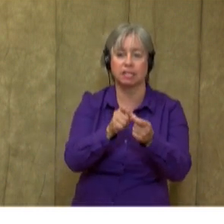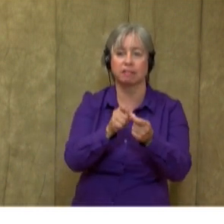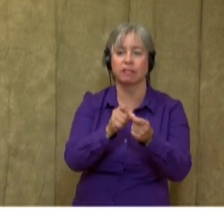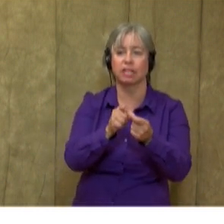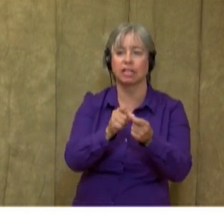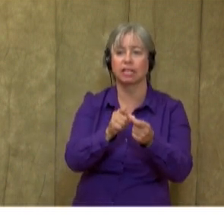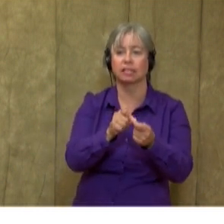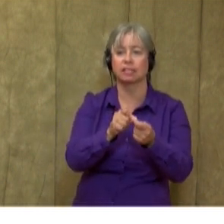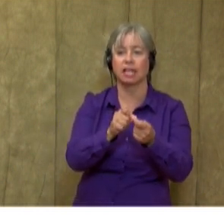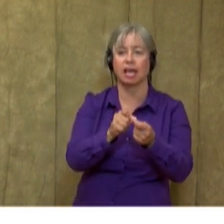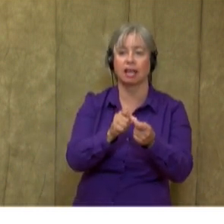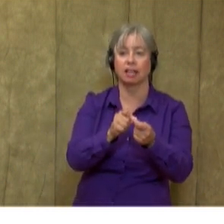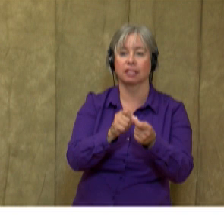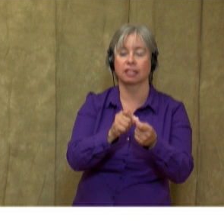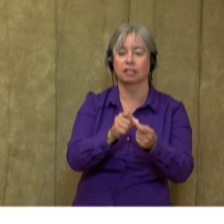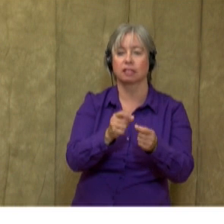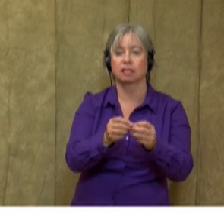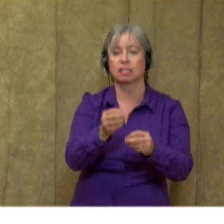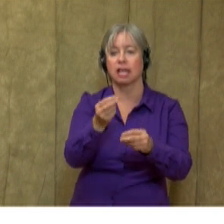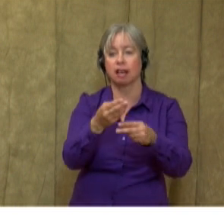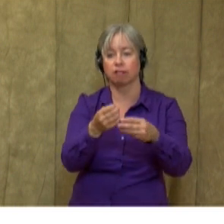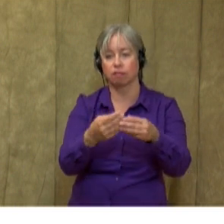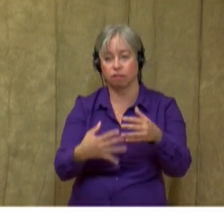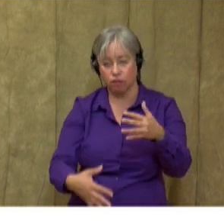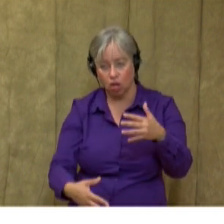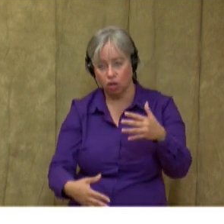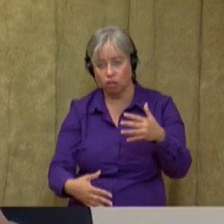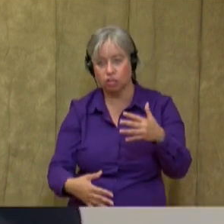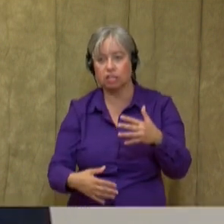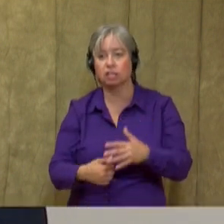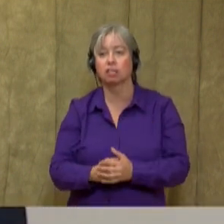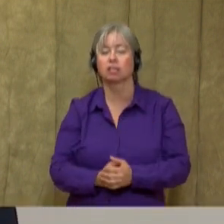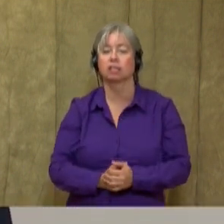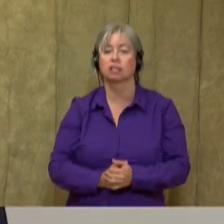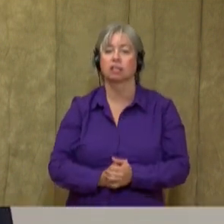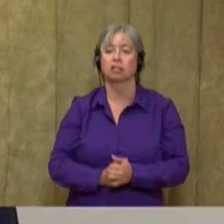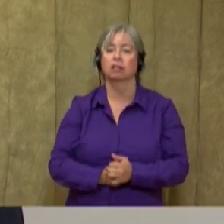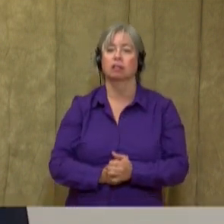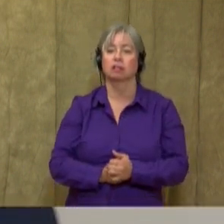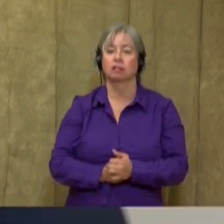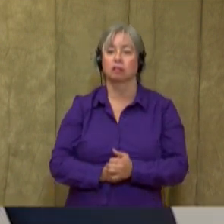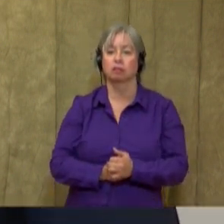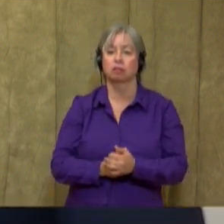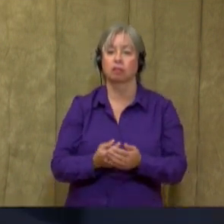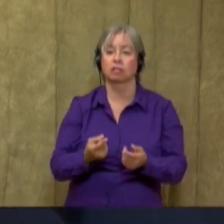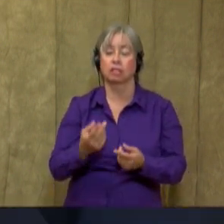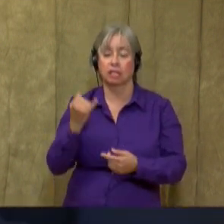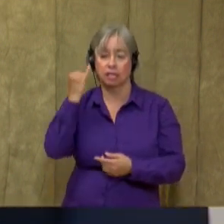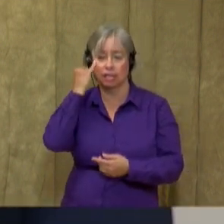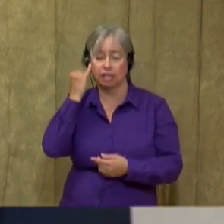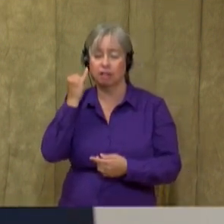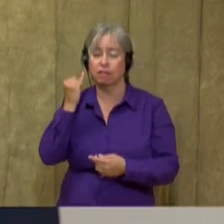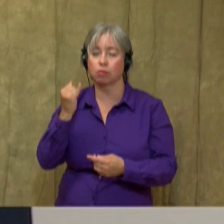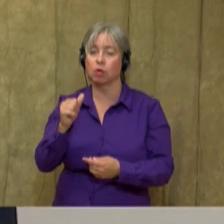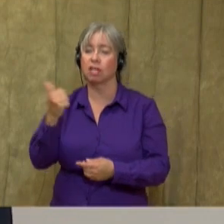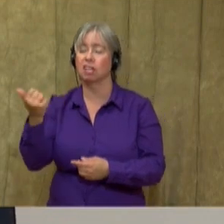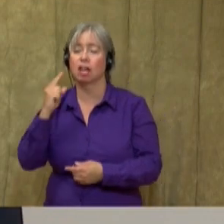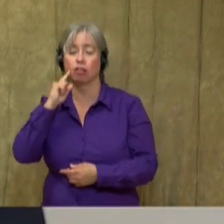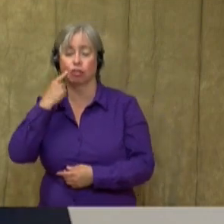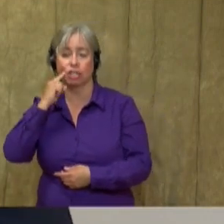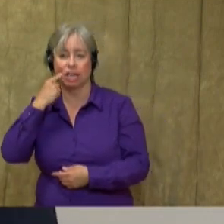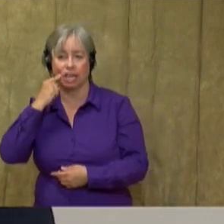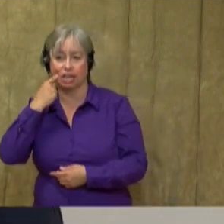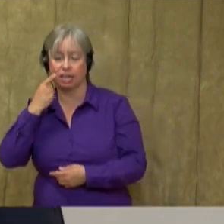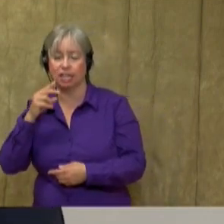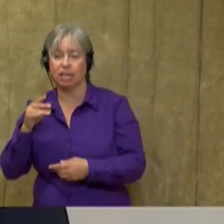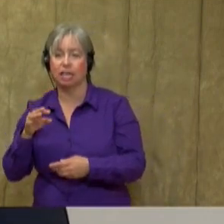in and I'm typing in this code and I want M&Ms, I type in the code for M&Ms and that's what I'm going to get. But if I wanted Twix, I'm going to type in another code